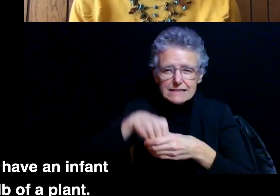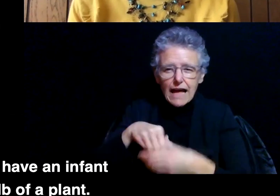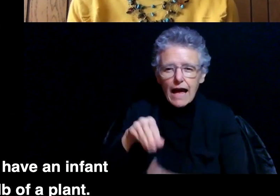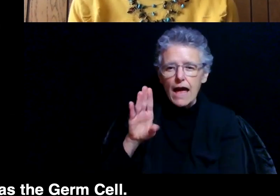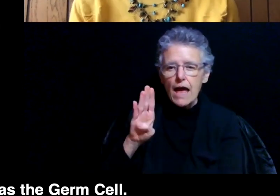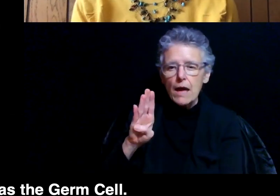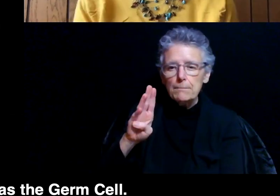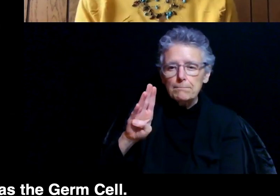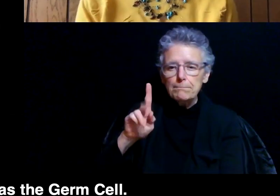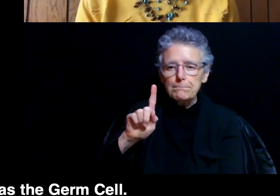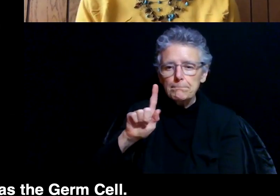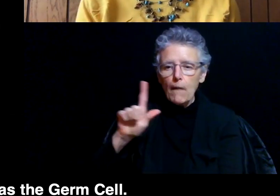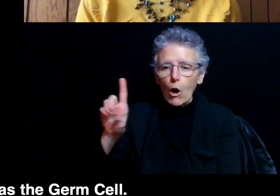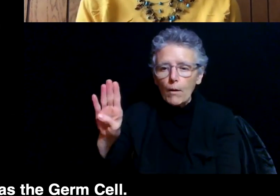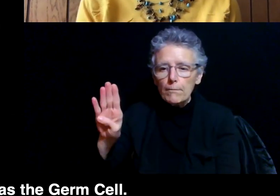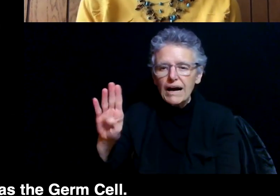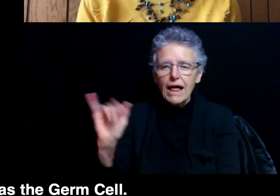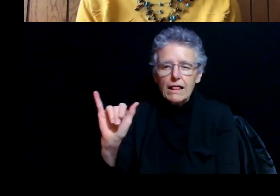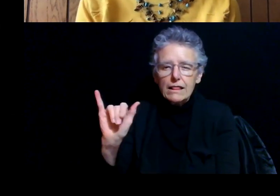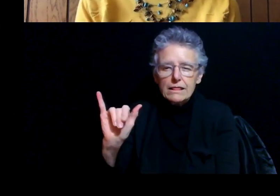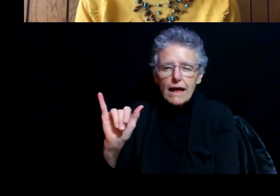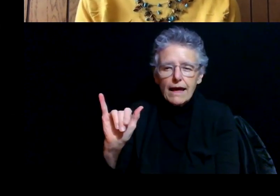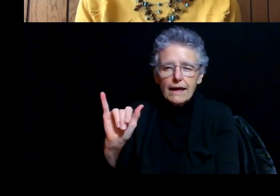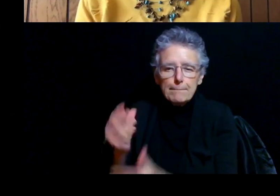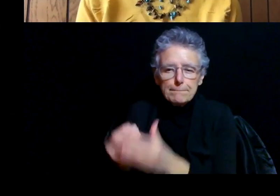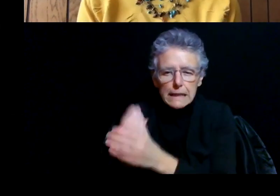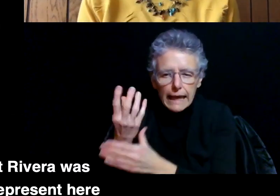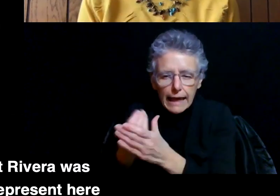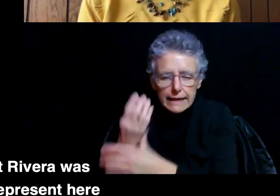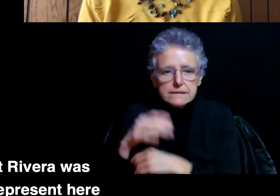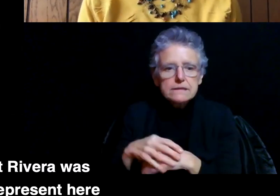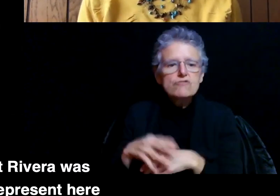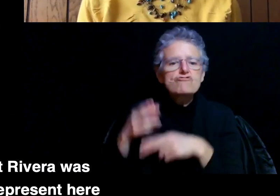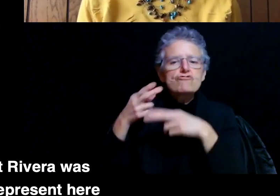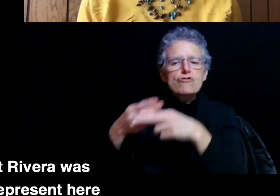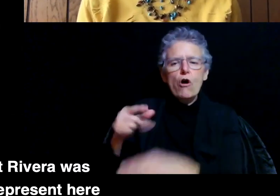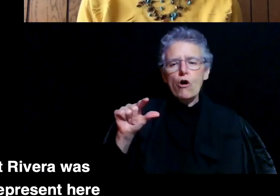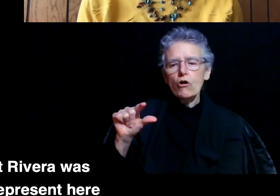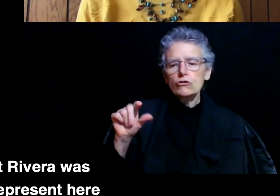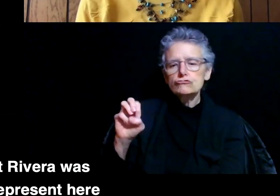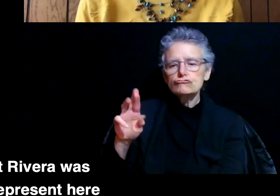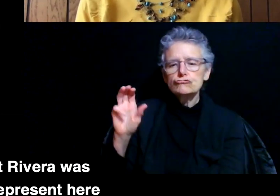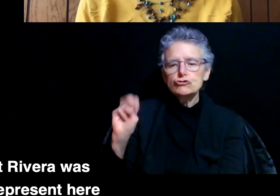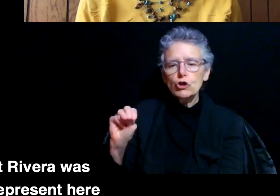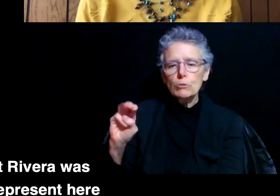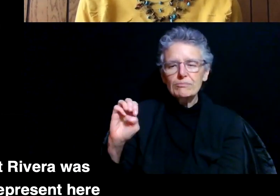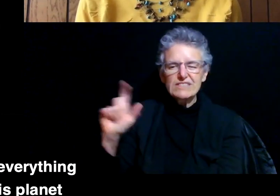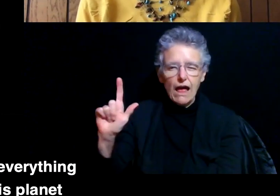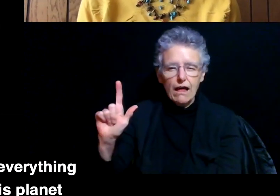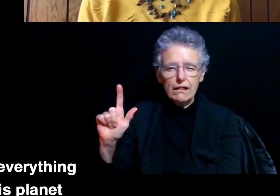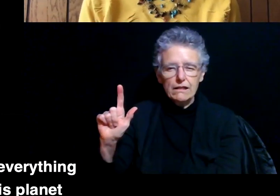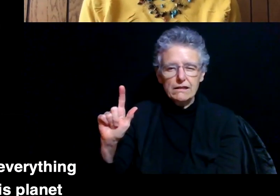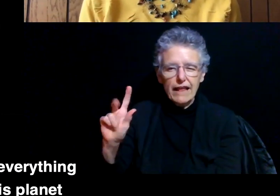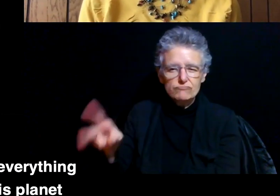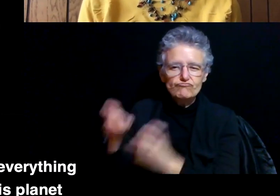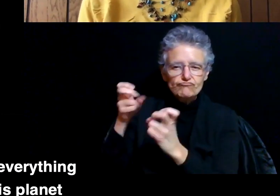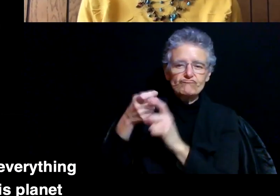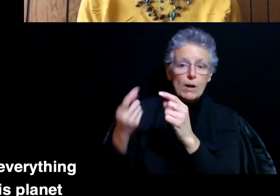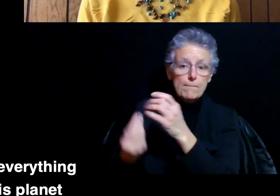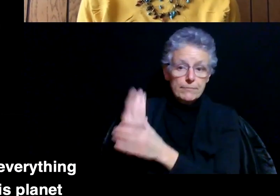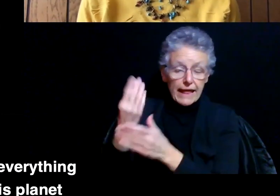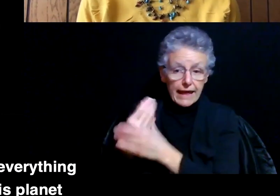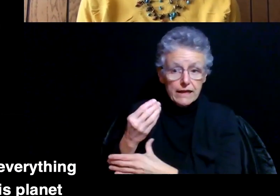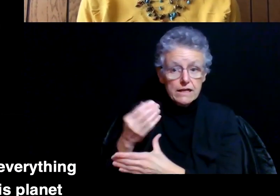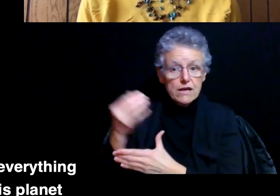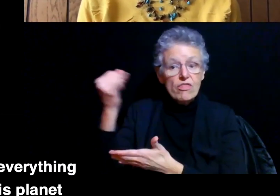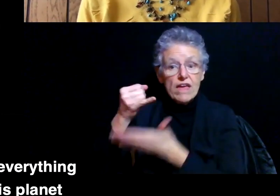of a plant. It was known as the germ cell. New slide shows a close-up of the panel. And what Rivera was trying to represent here is that everything